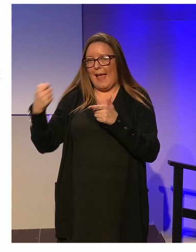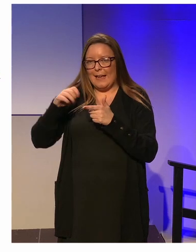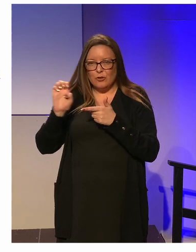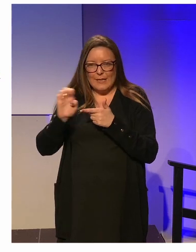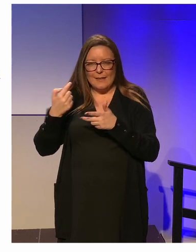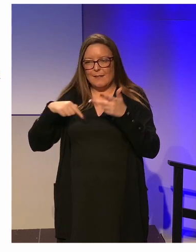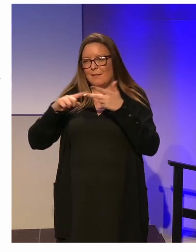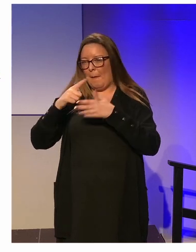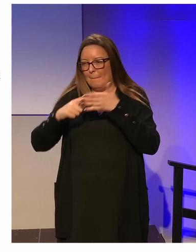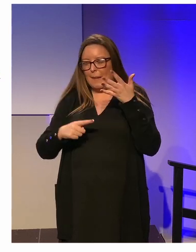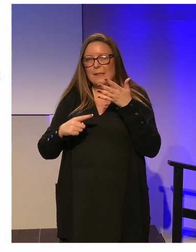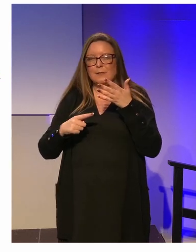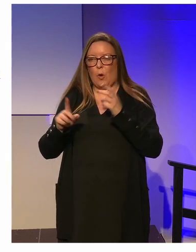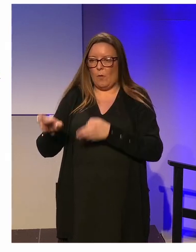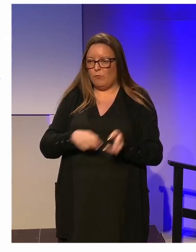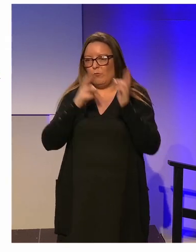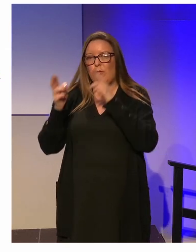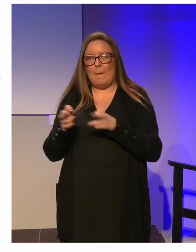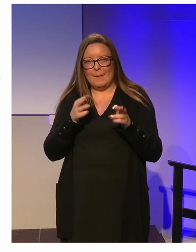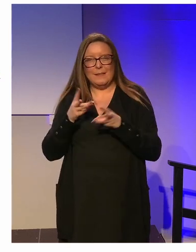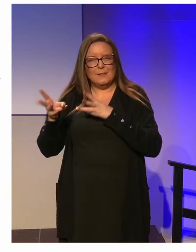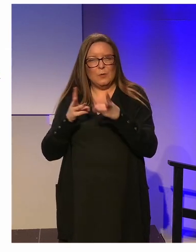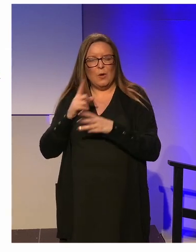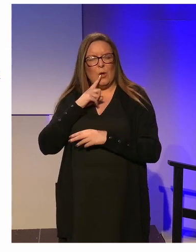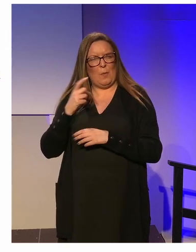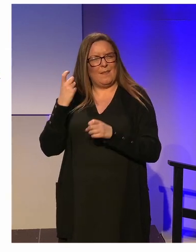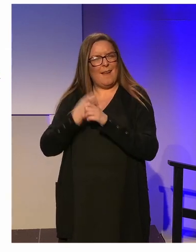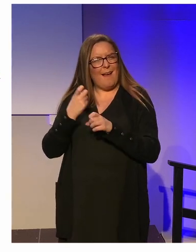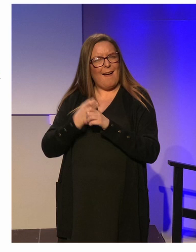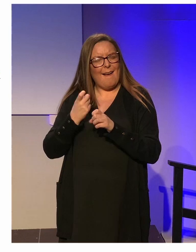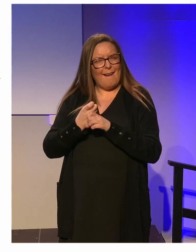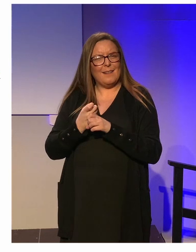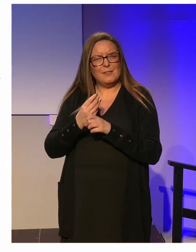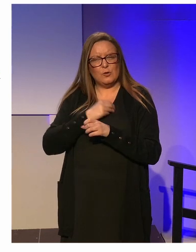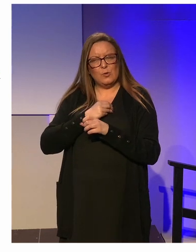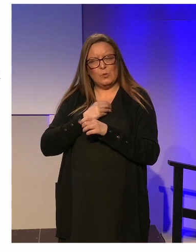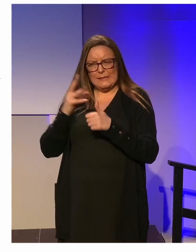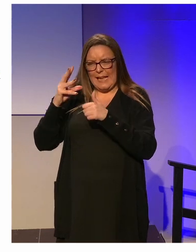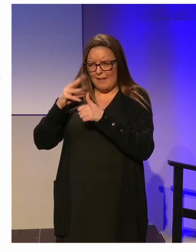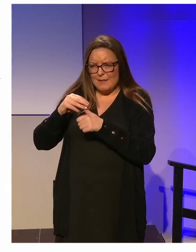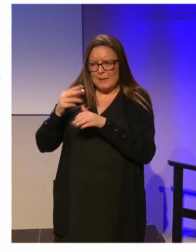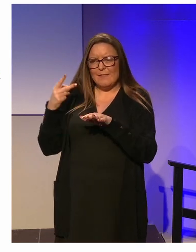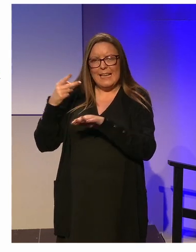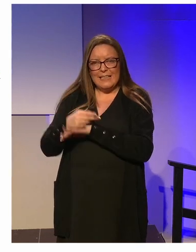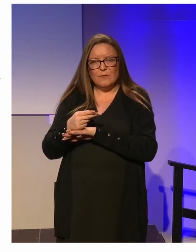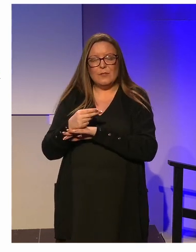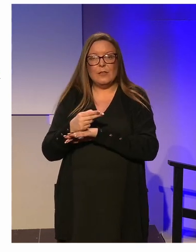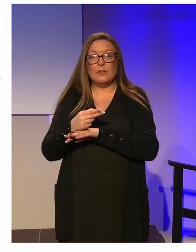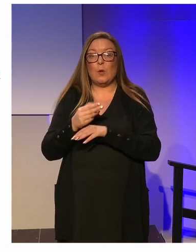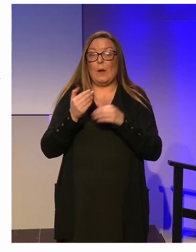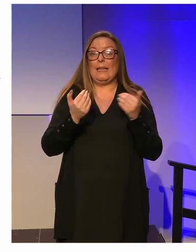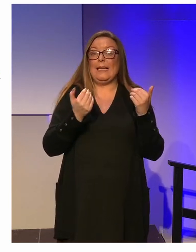over the work that's been done in class. But it's harder then to put specific interventions, evidence-informed